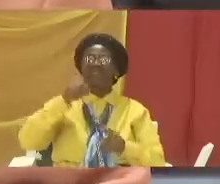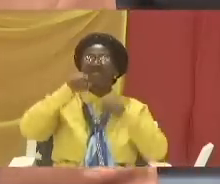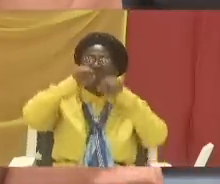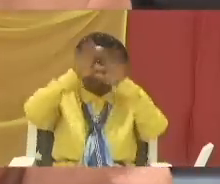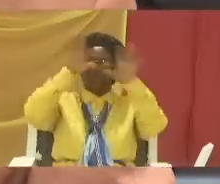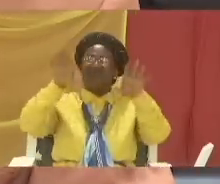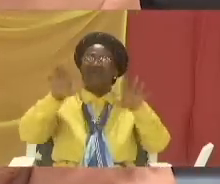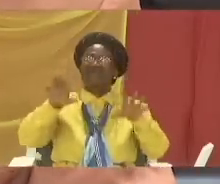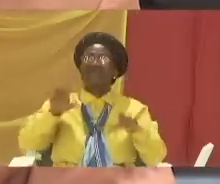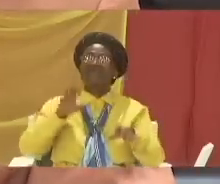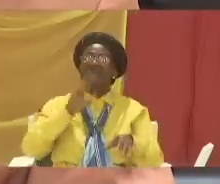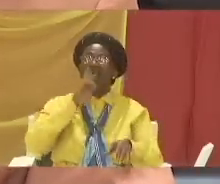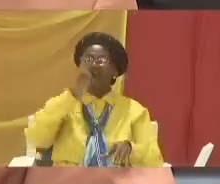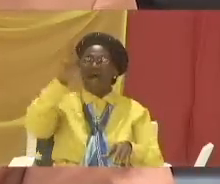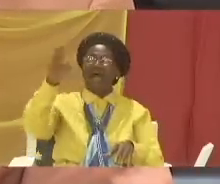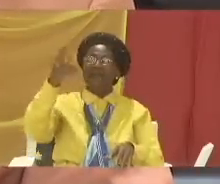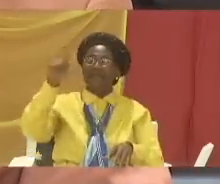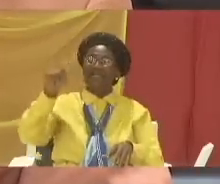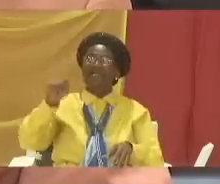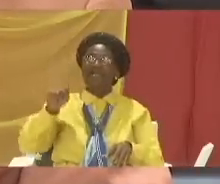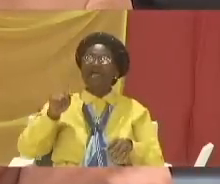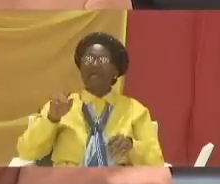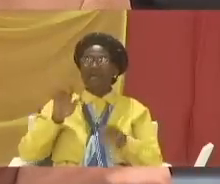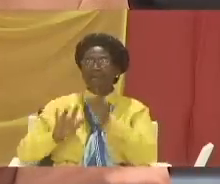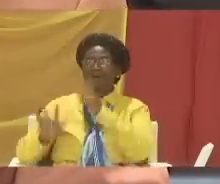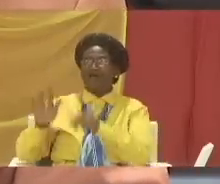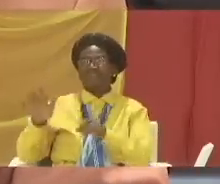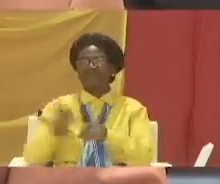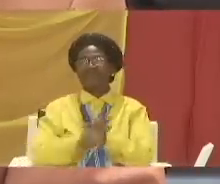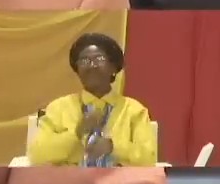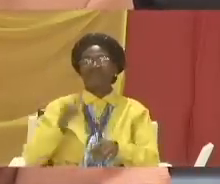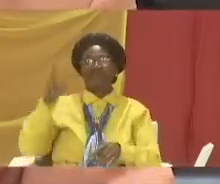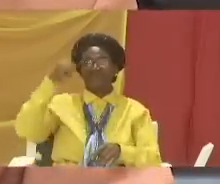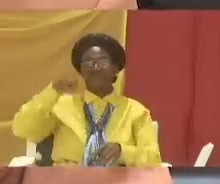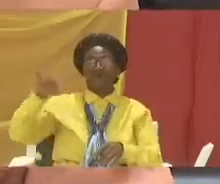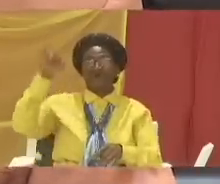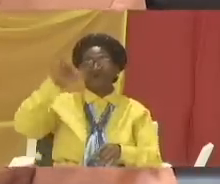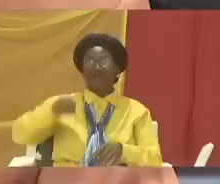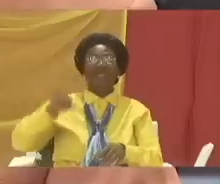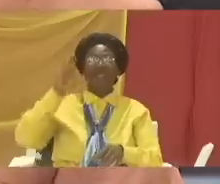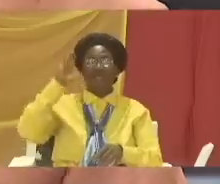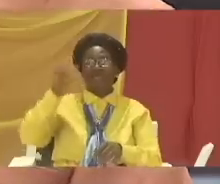merciful, for they shall obtain mercy.